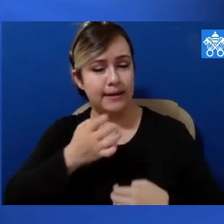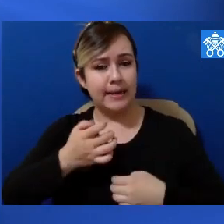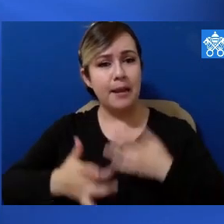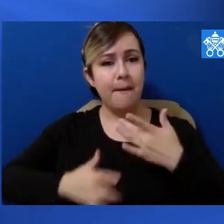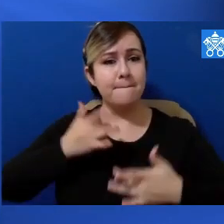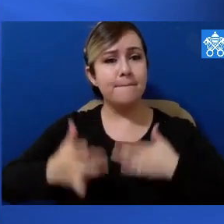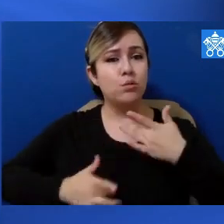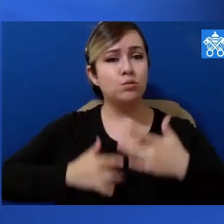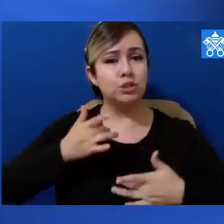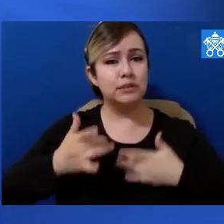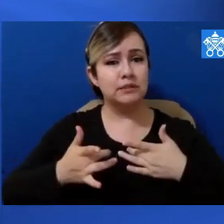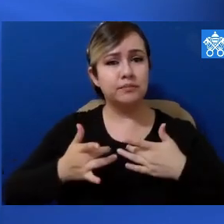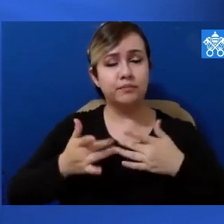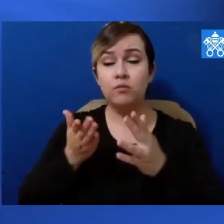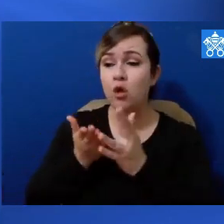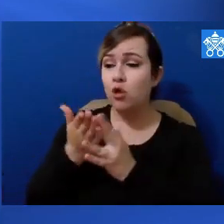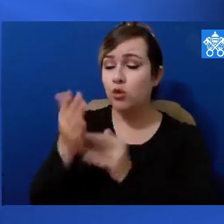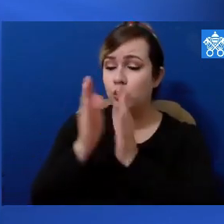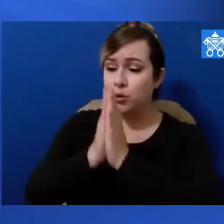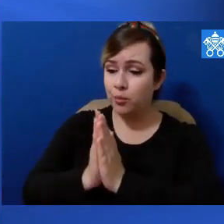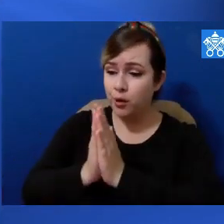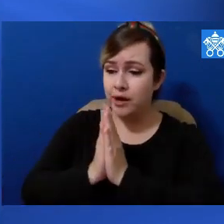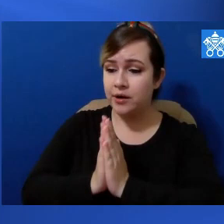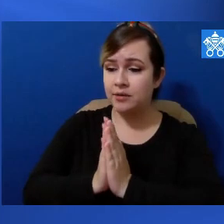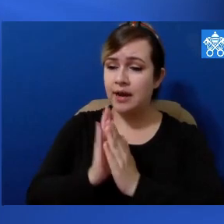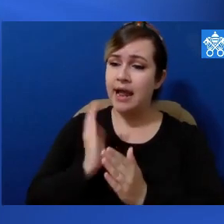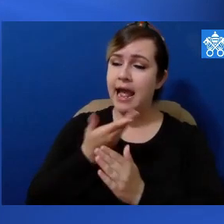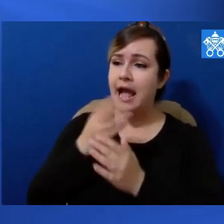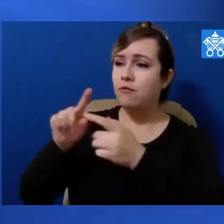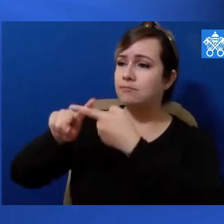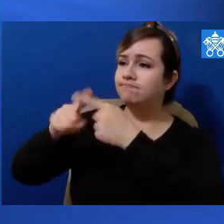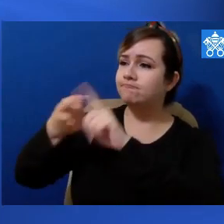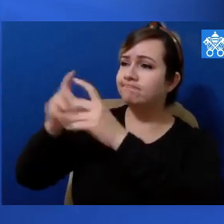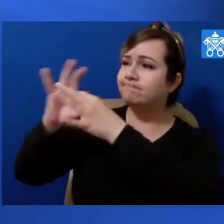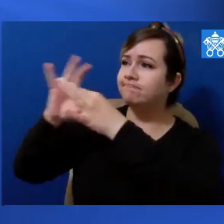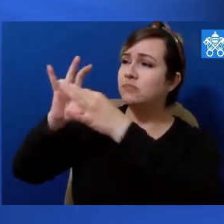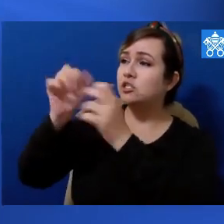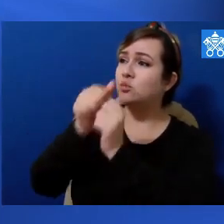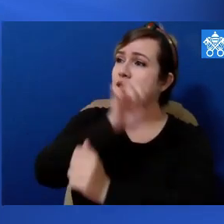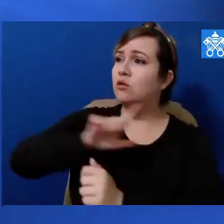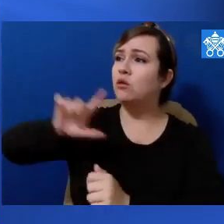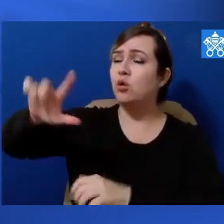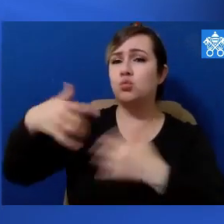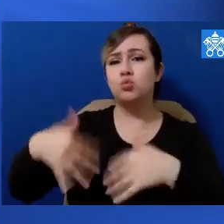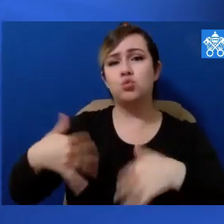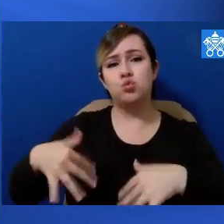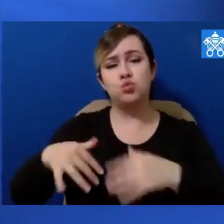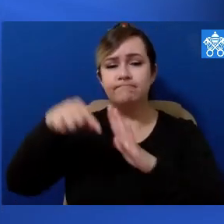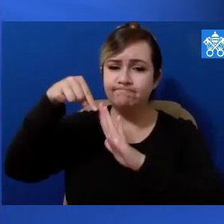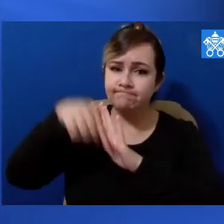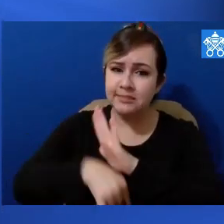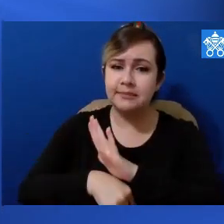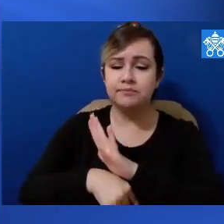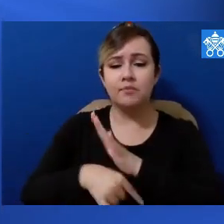emotions. Through prayer, we deepen our friendship with the Lord. We grow in